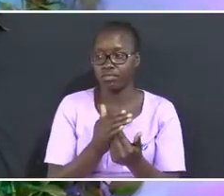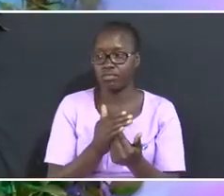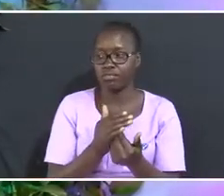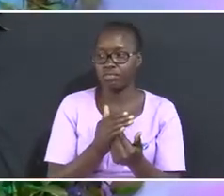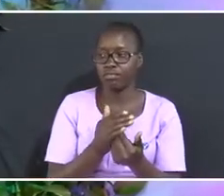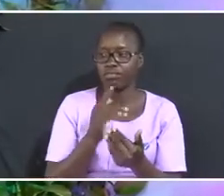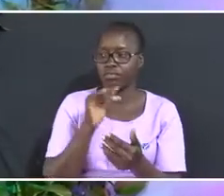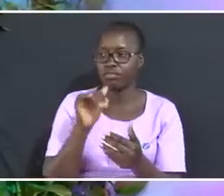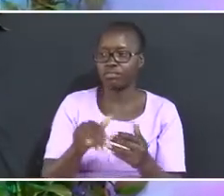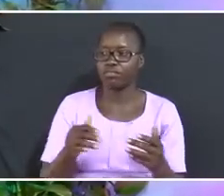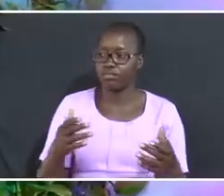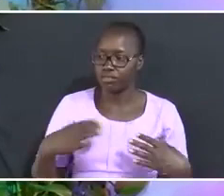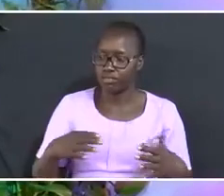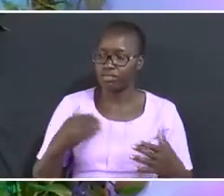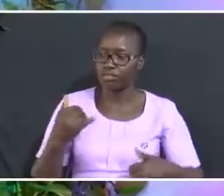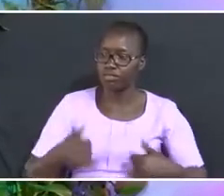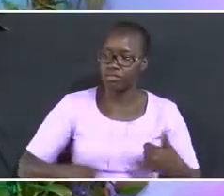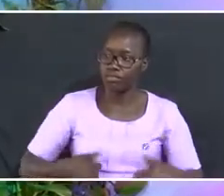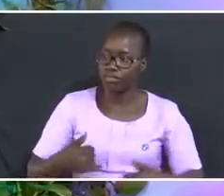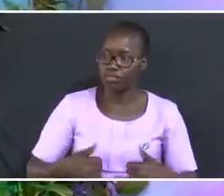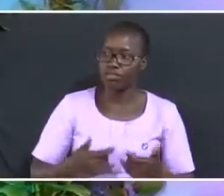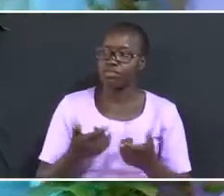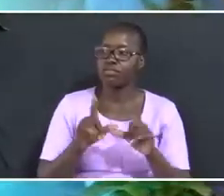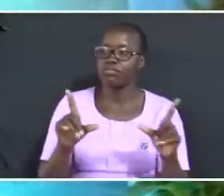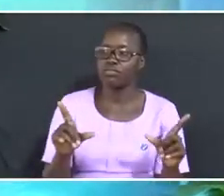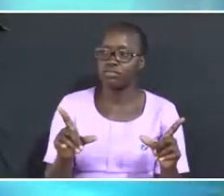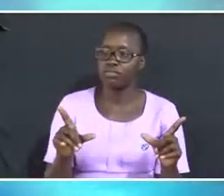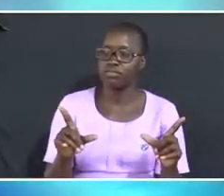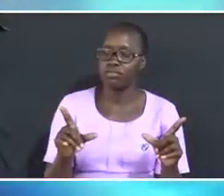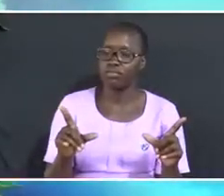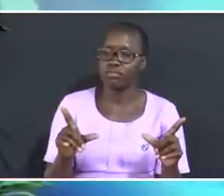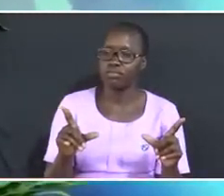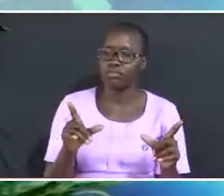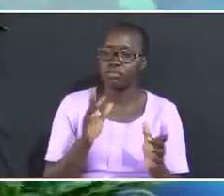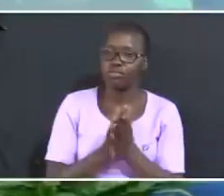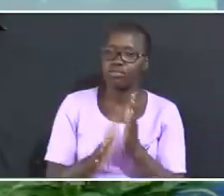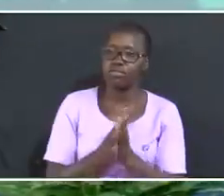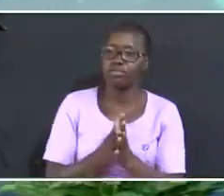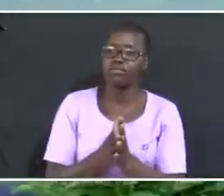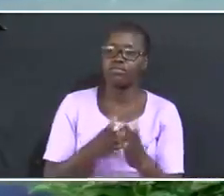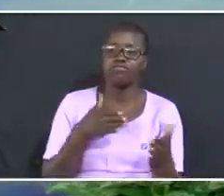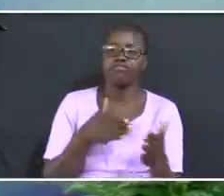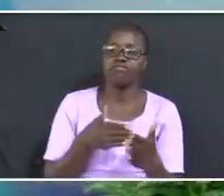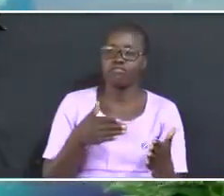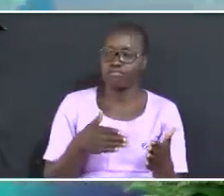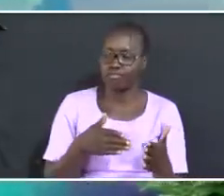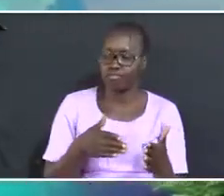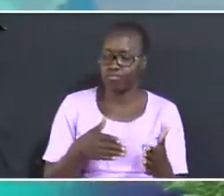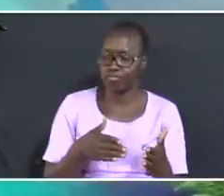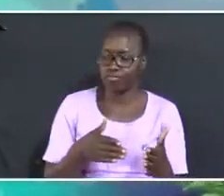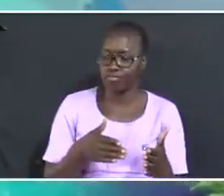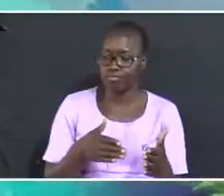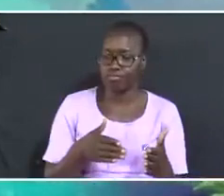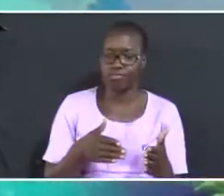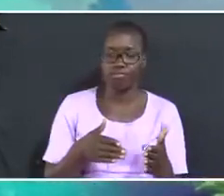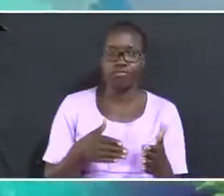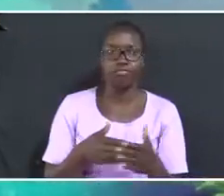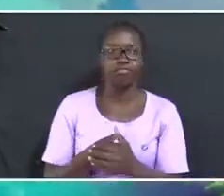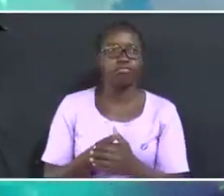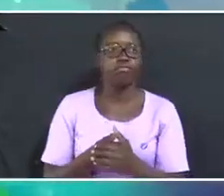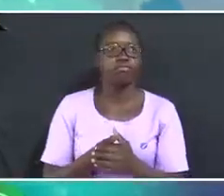that people enjoy religious freedom without hinder or let. Let me finish with